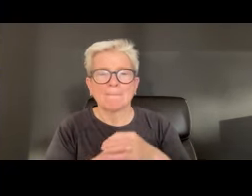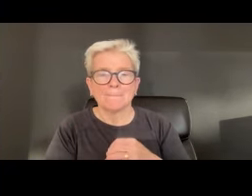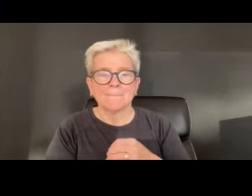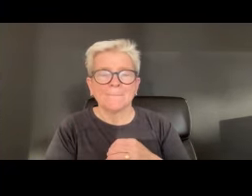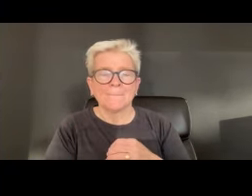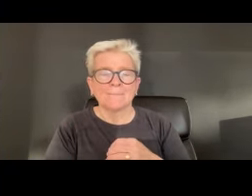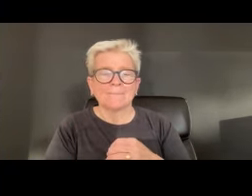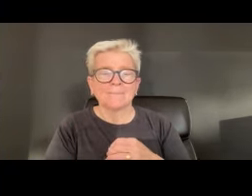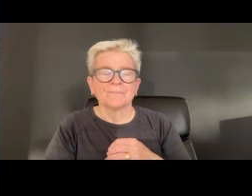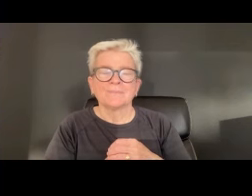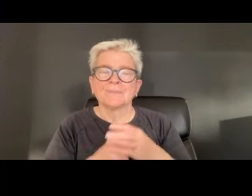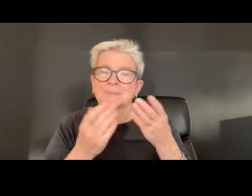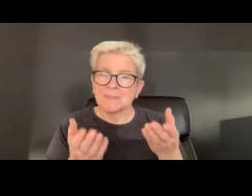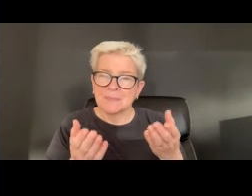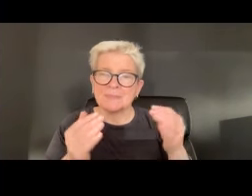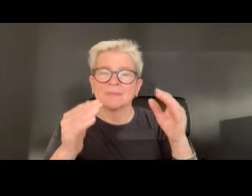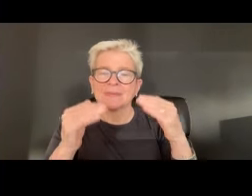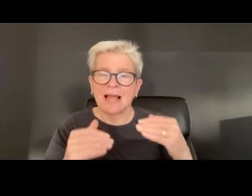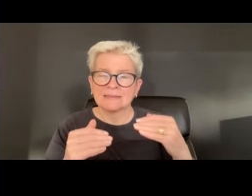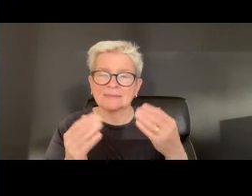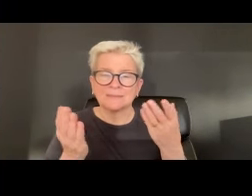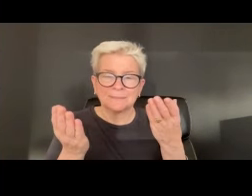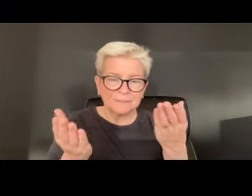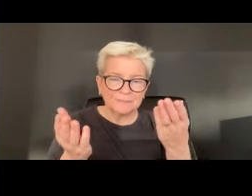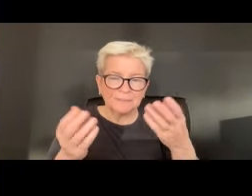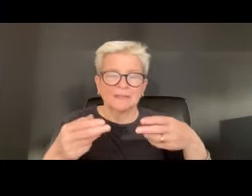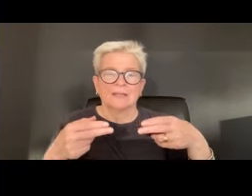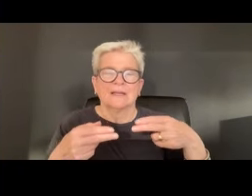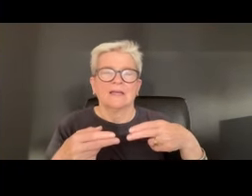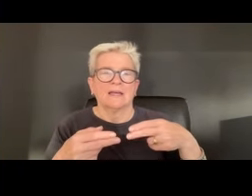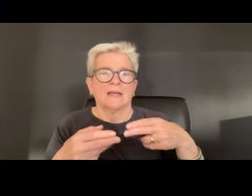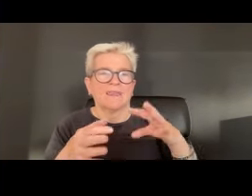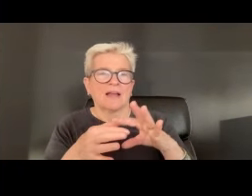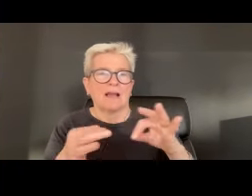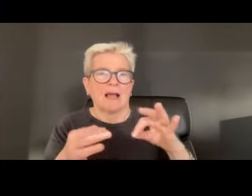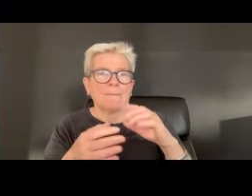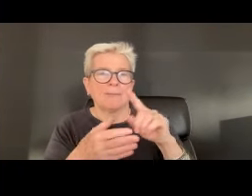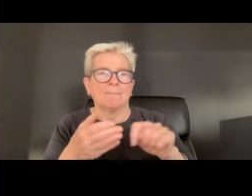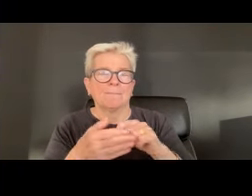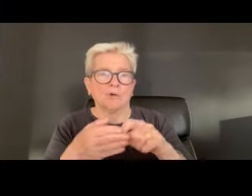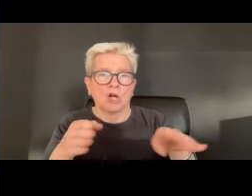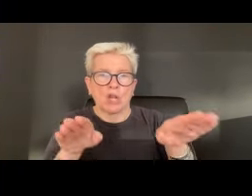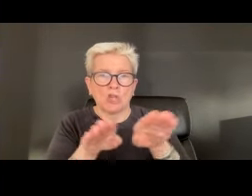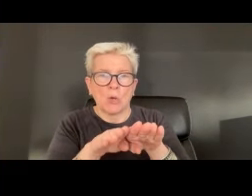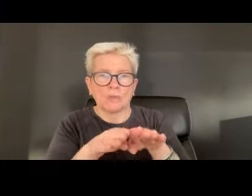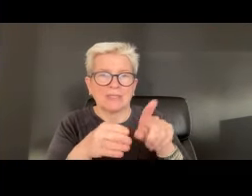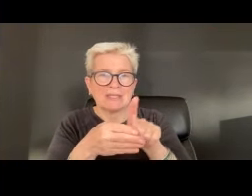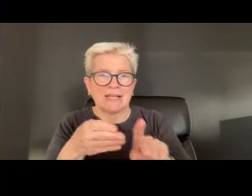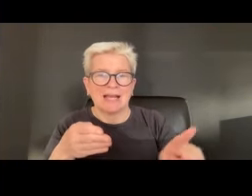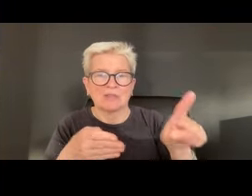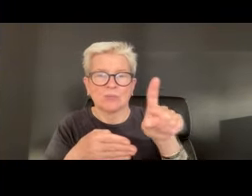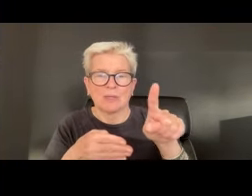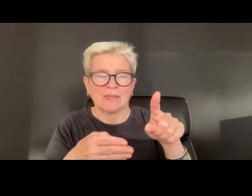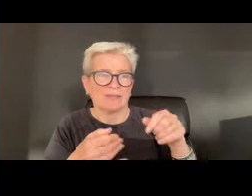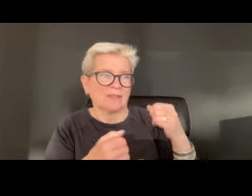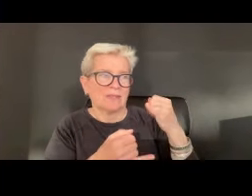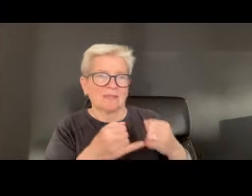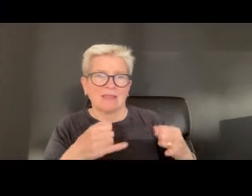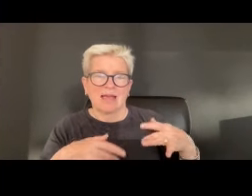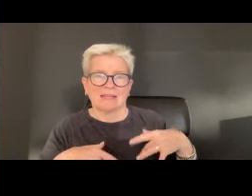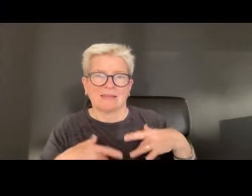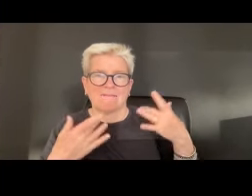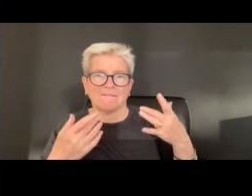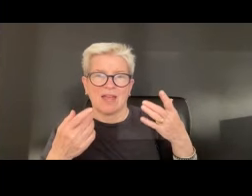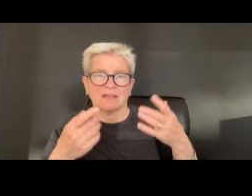With that, our comment period ends next week. So this is our last event, this